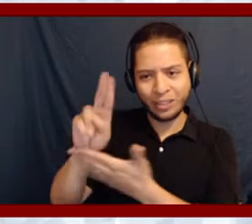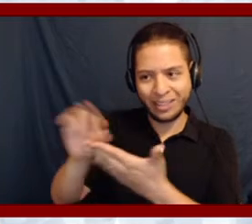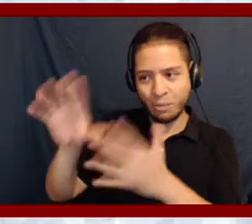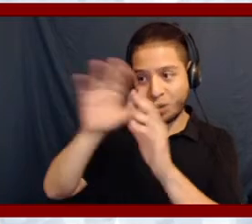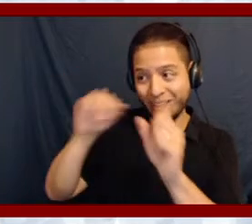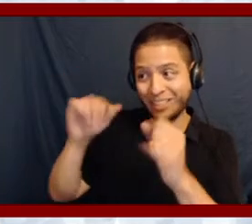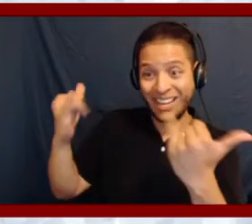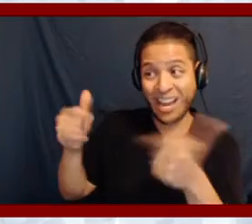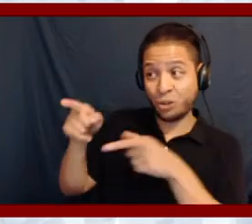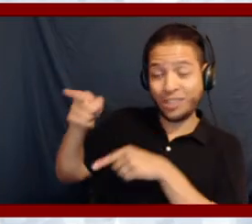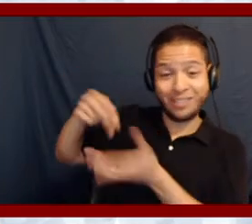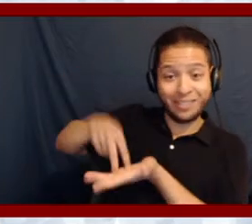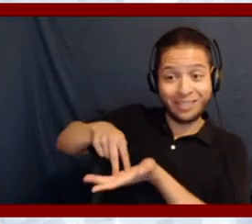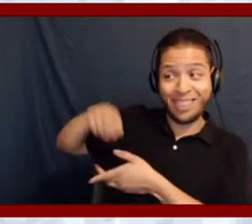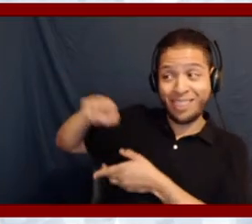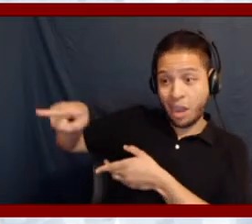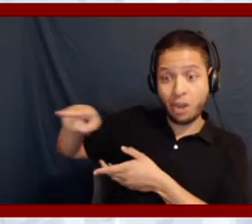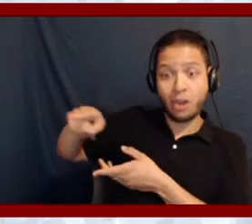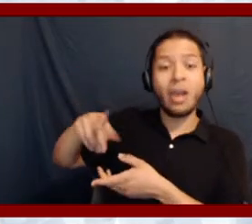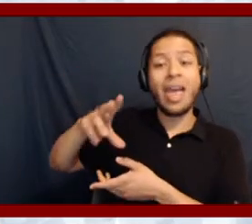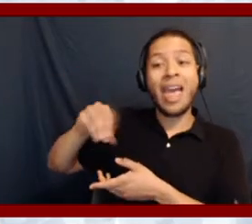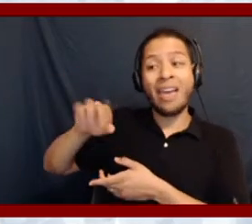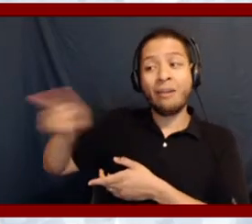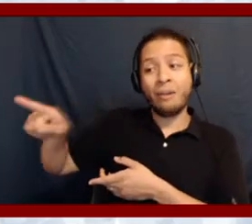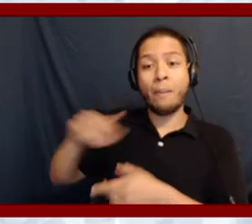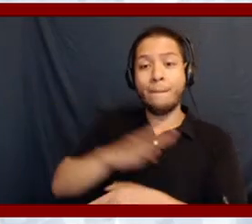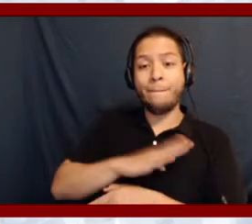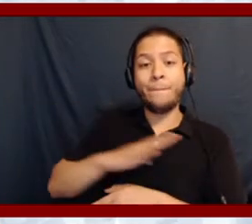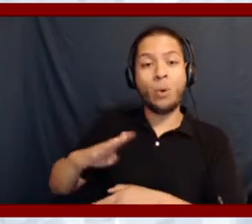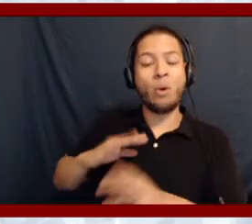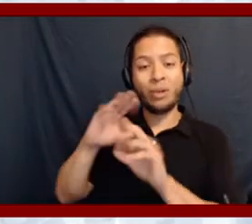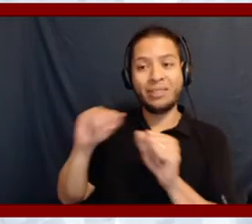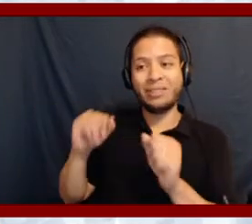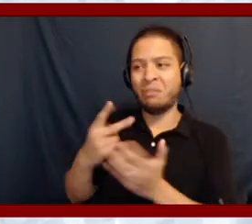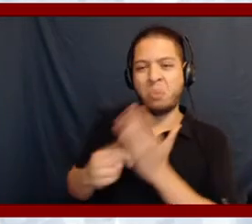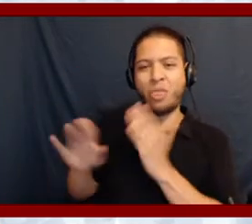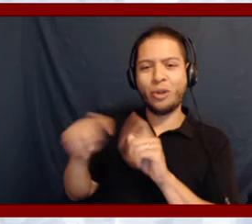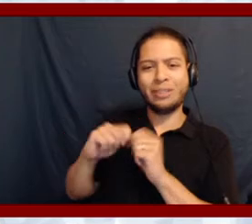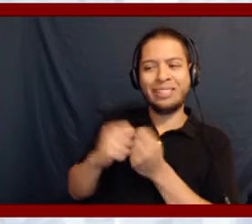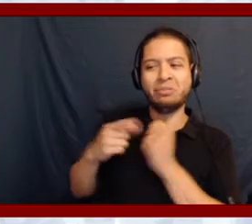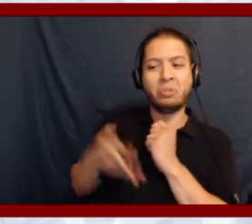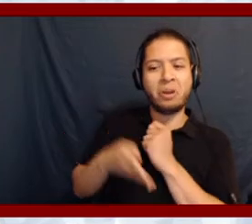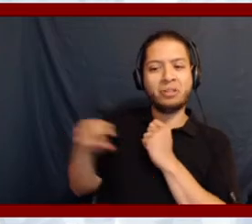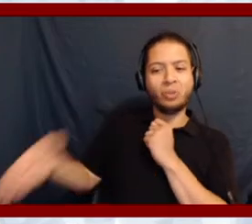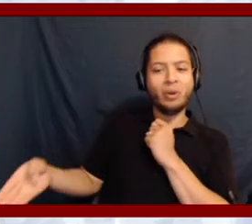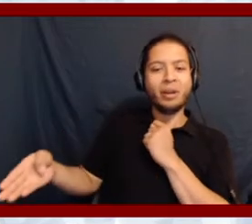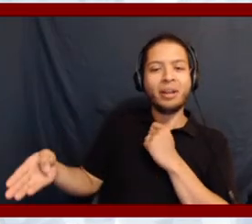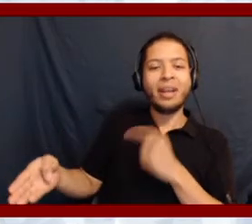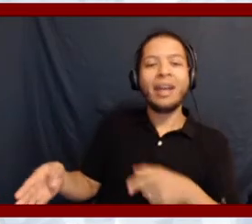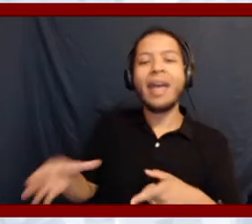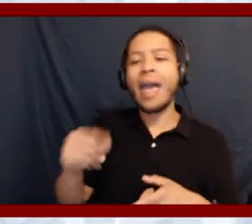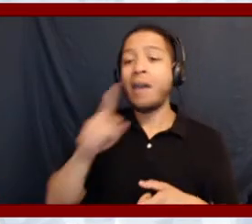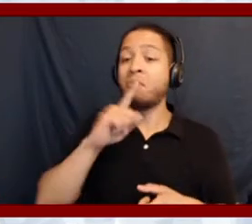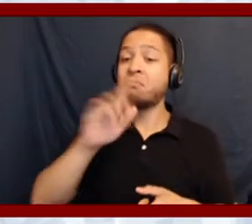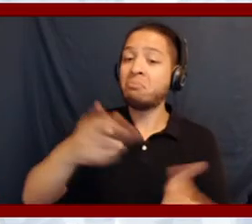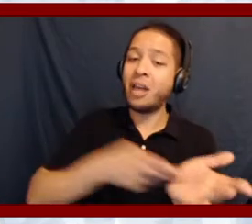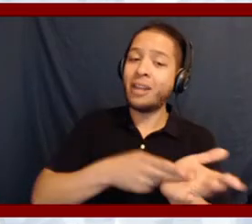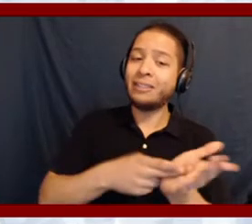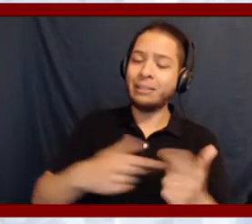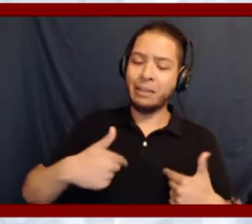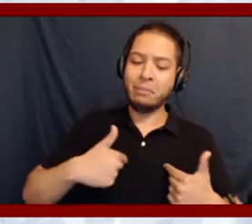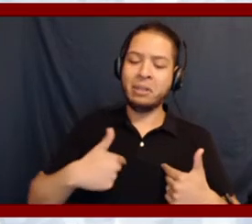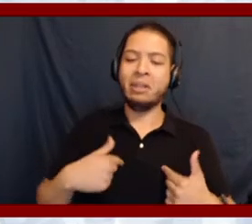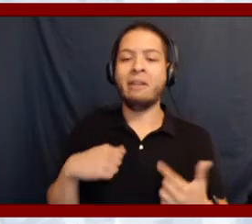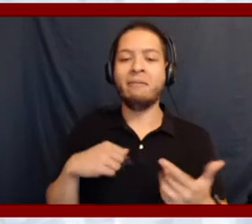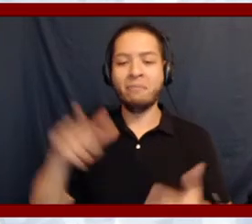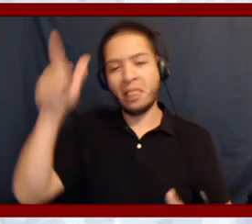Board Chair Gerald Bruce are sitting, and their teams are sitting. They're right next door to me. I'm proudly wearing my Lincoln University pin, and I'm so glad to